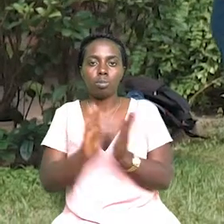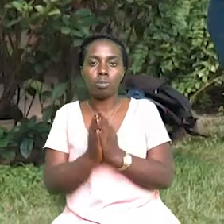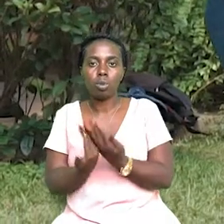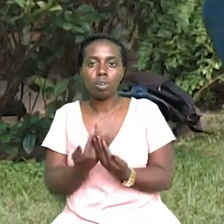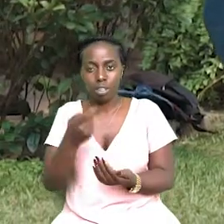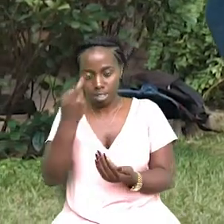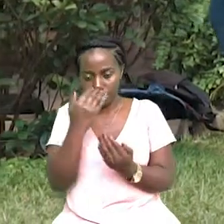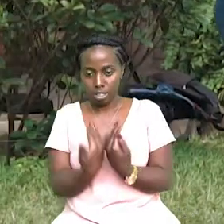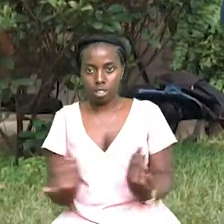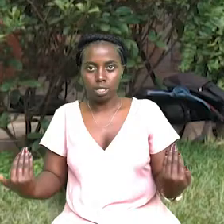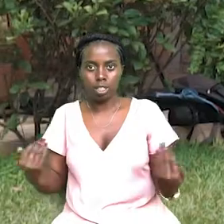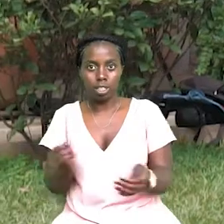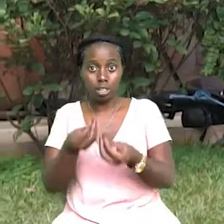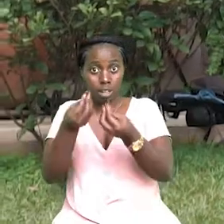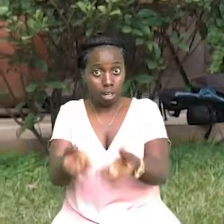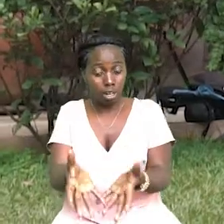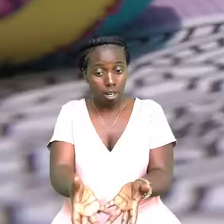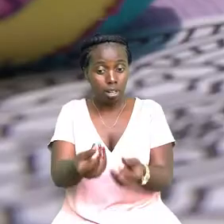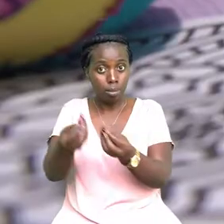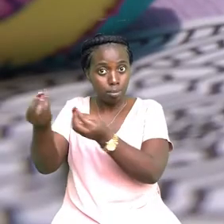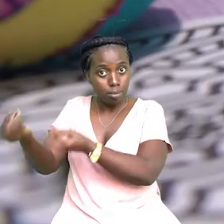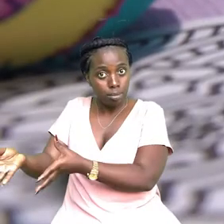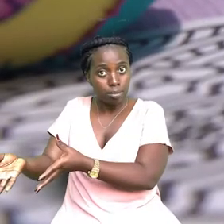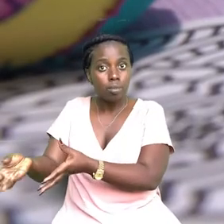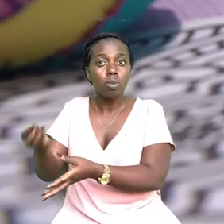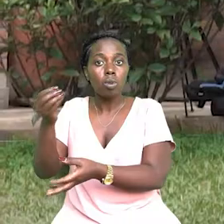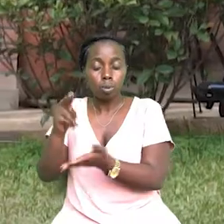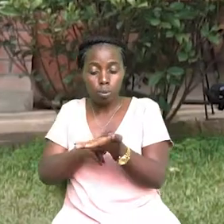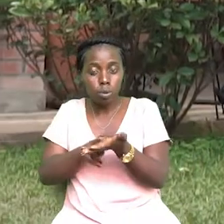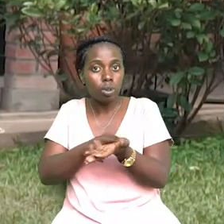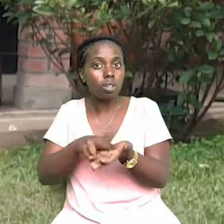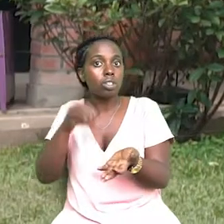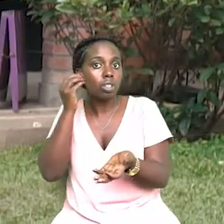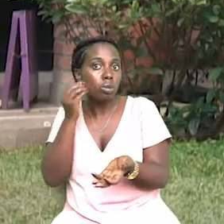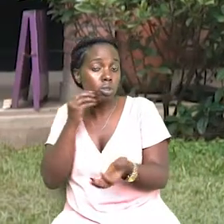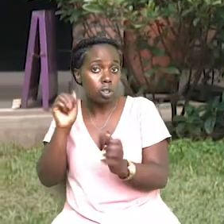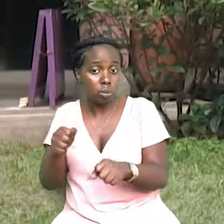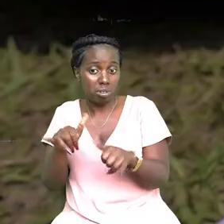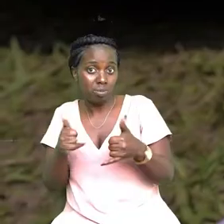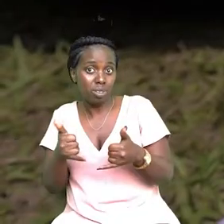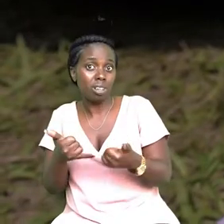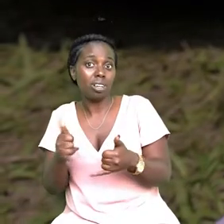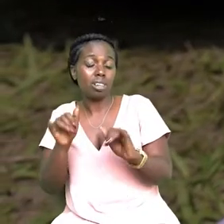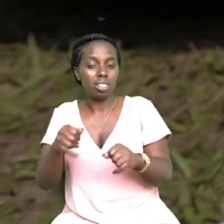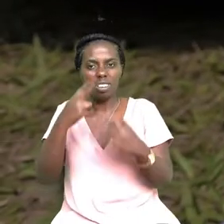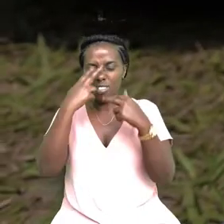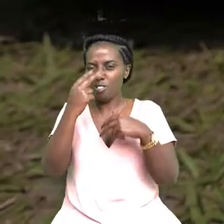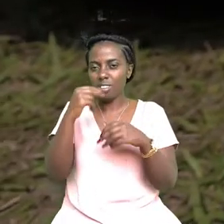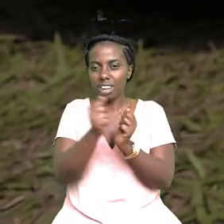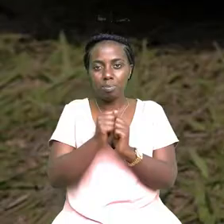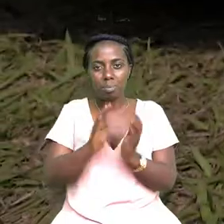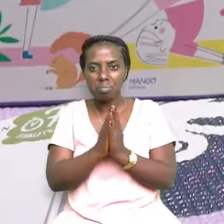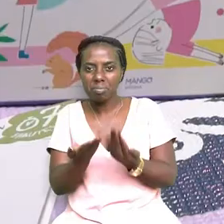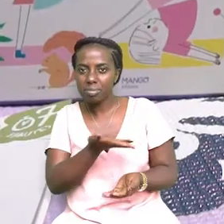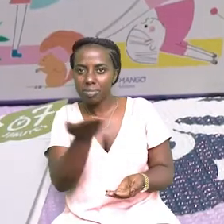the children color them and take them home to use them, and they can play with them, they can have fun with them,